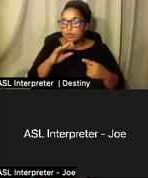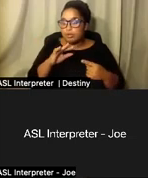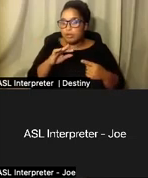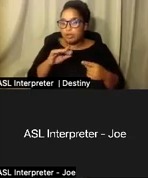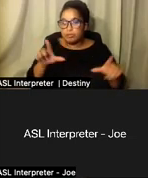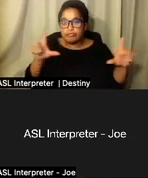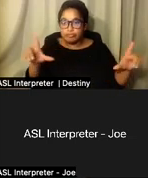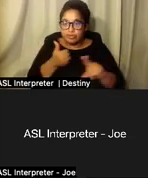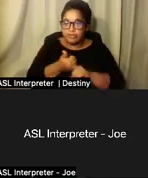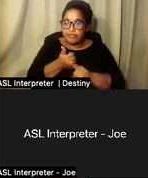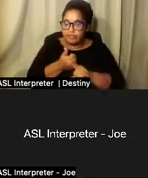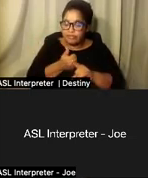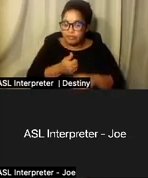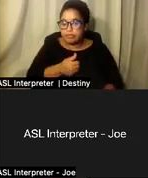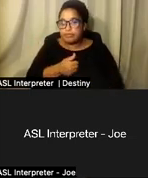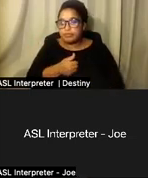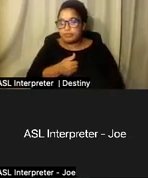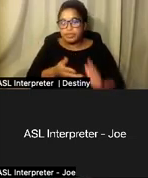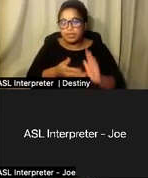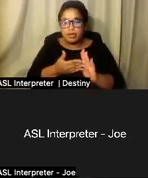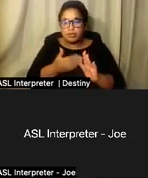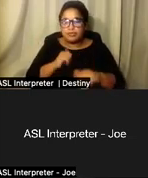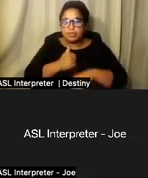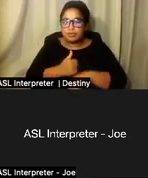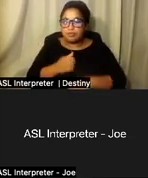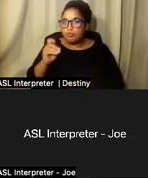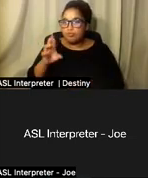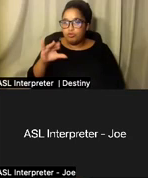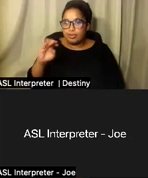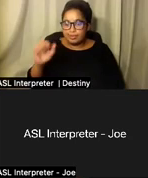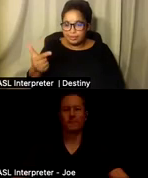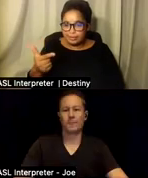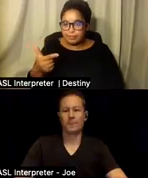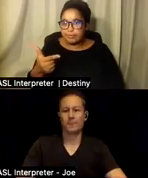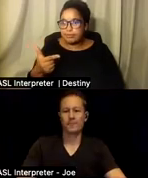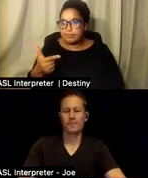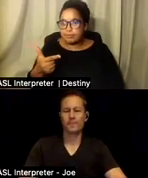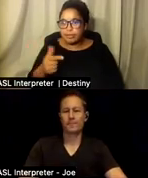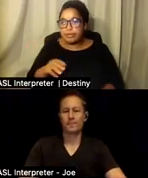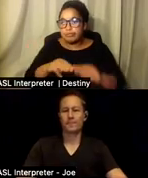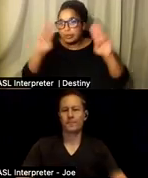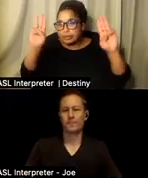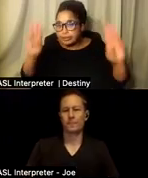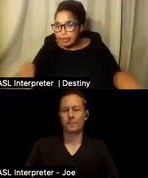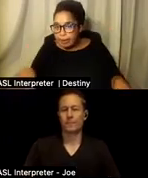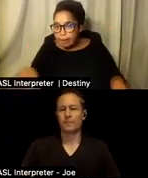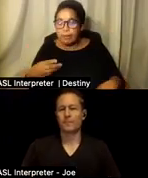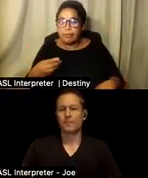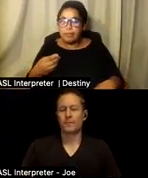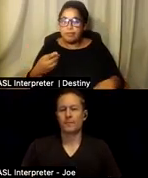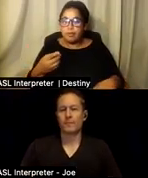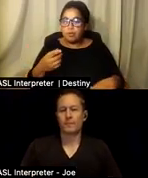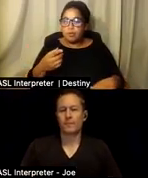to the picture. When we're sometimes we've done bracing in like museums where